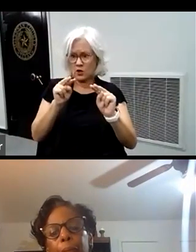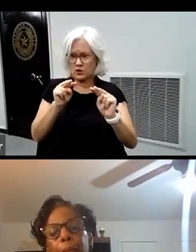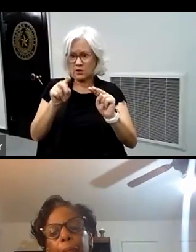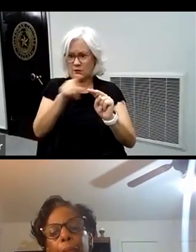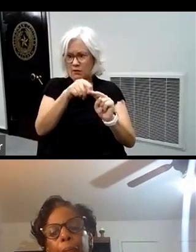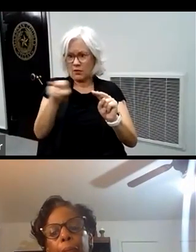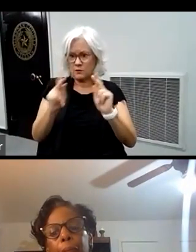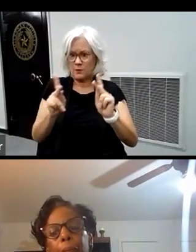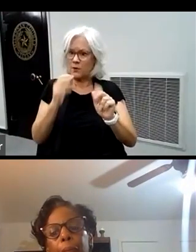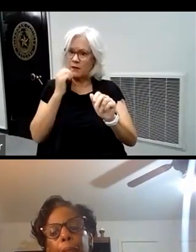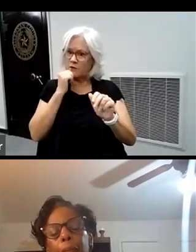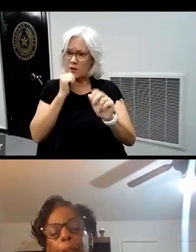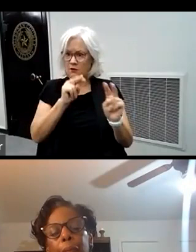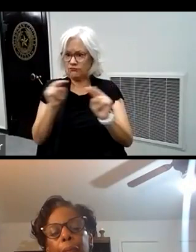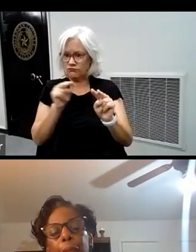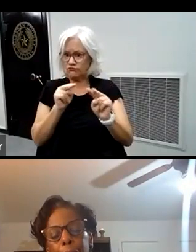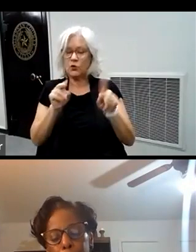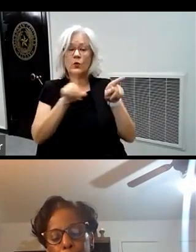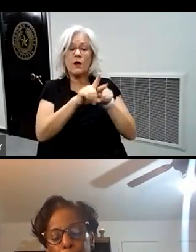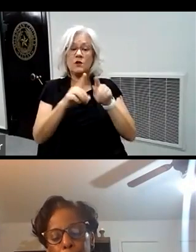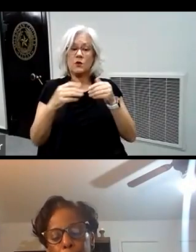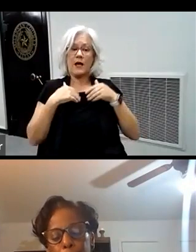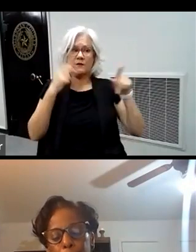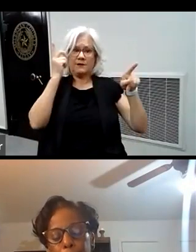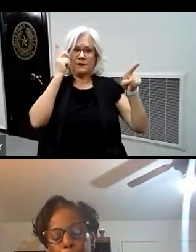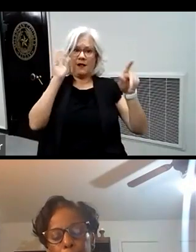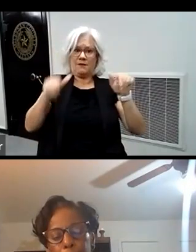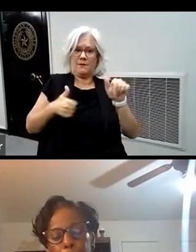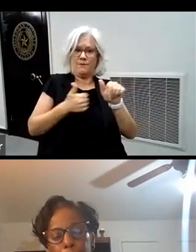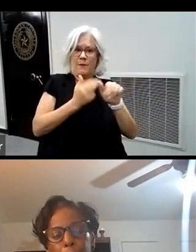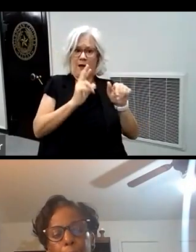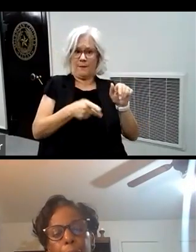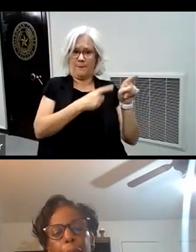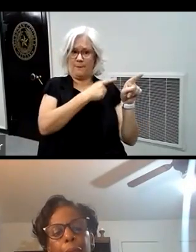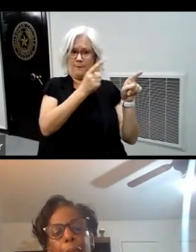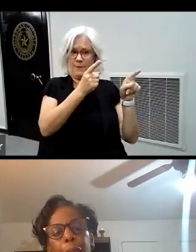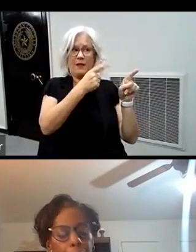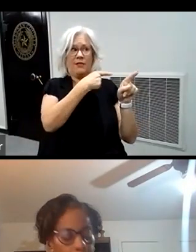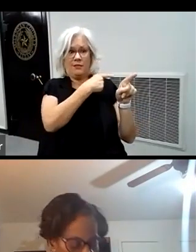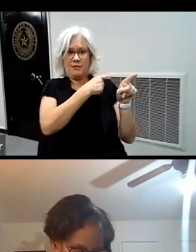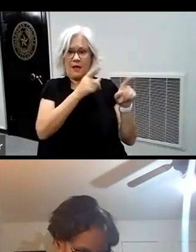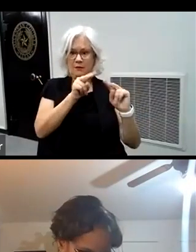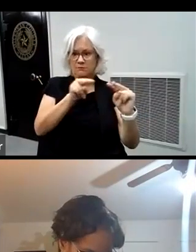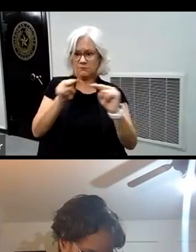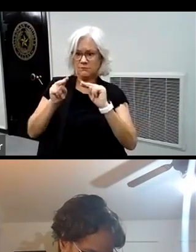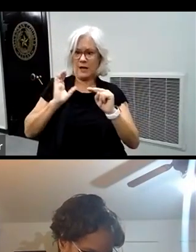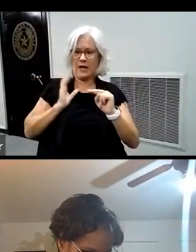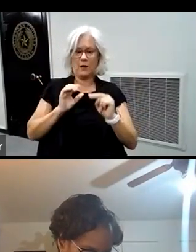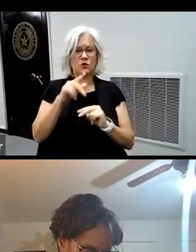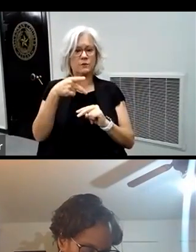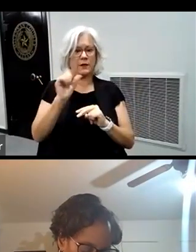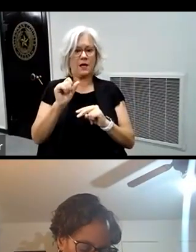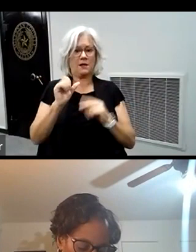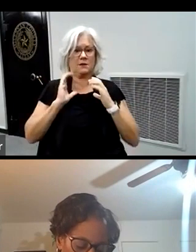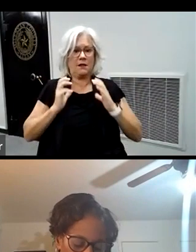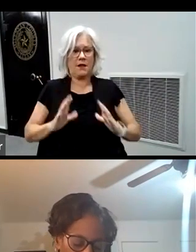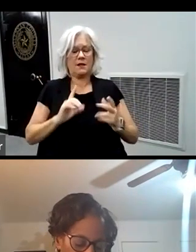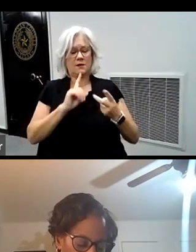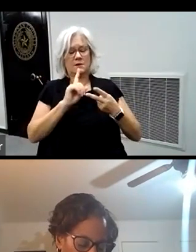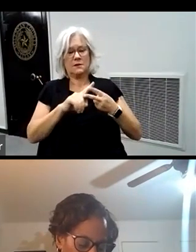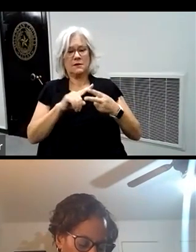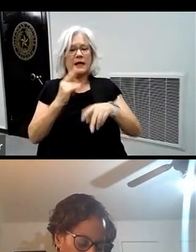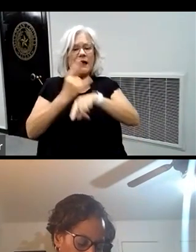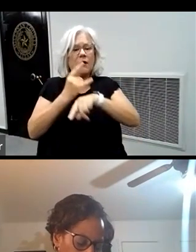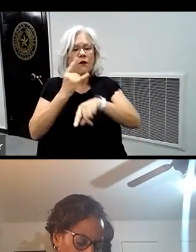also have the backup of our Dallas office that monitors all of our GPS clients and alcohol monitoring